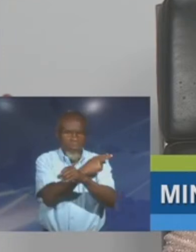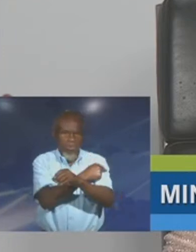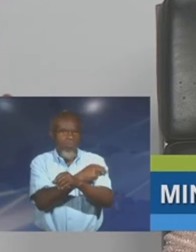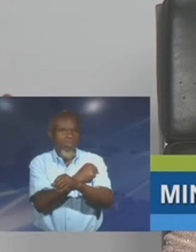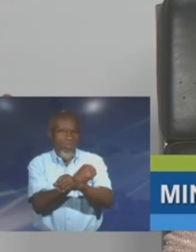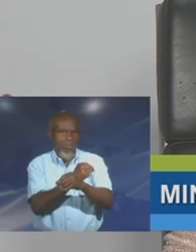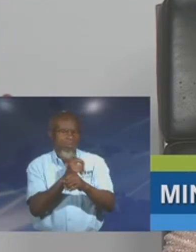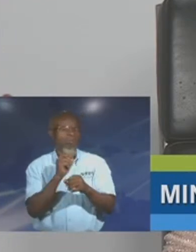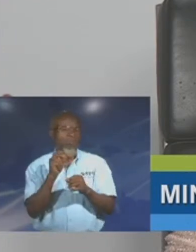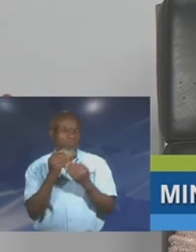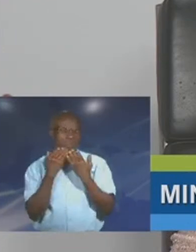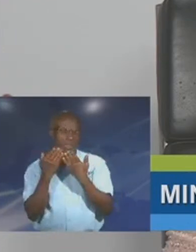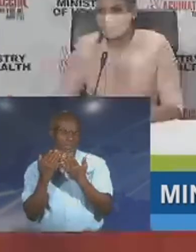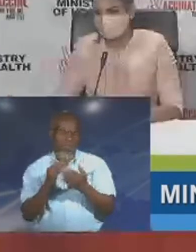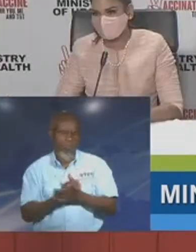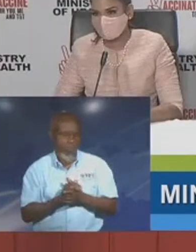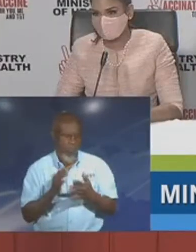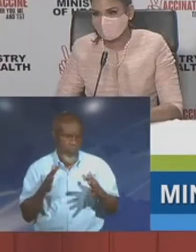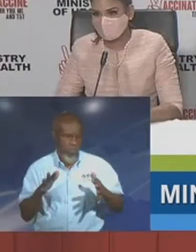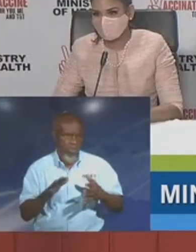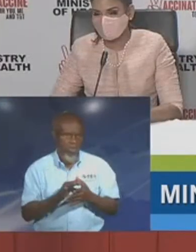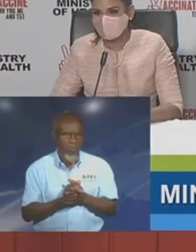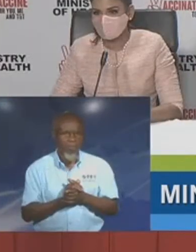Okay, thank you. That's it for me.